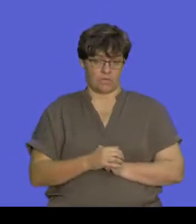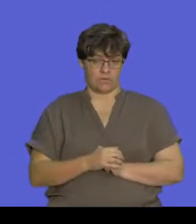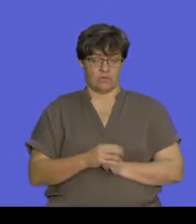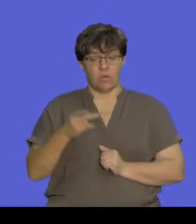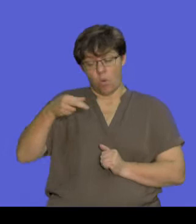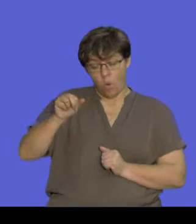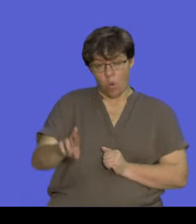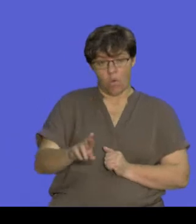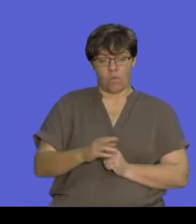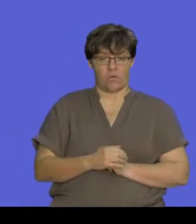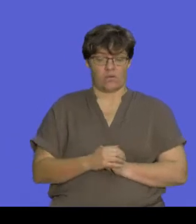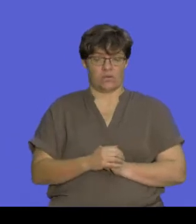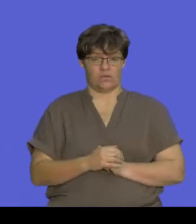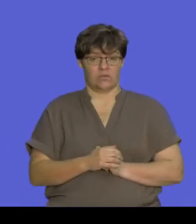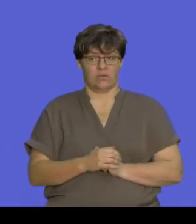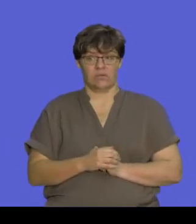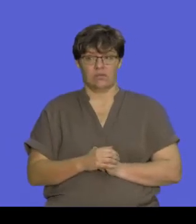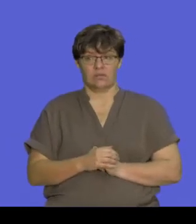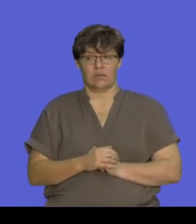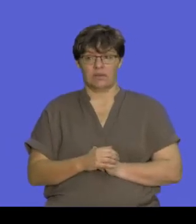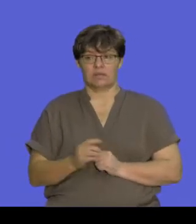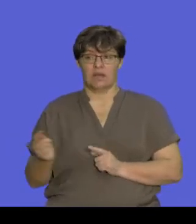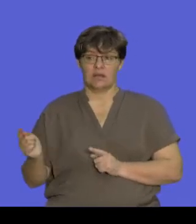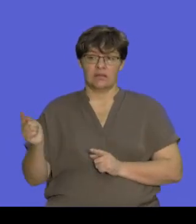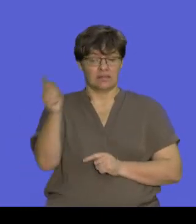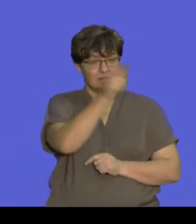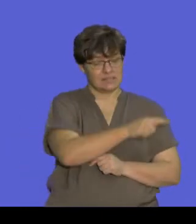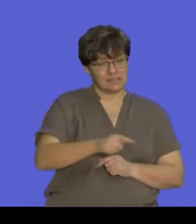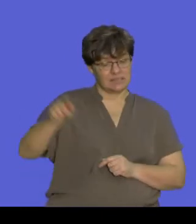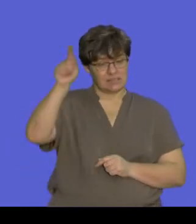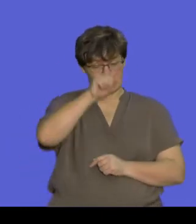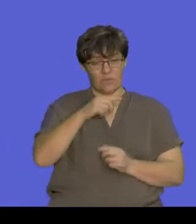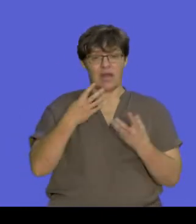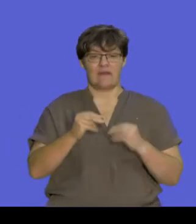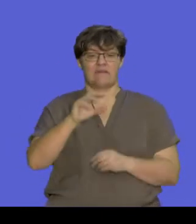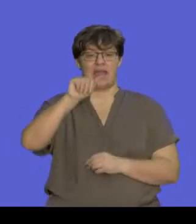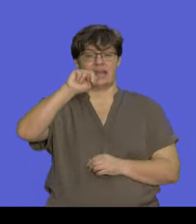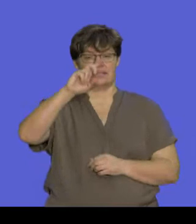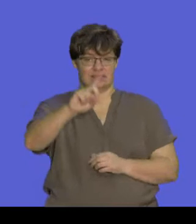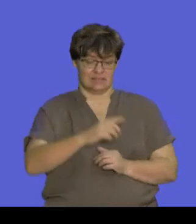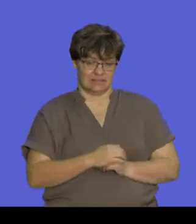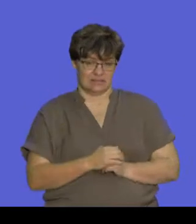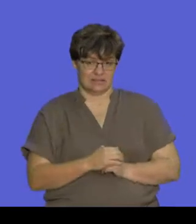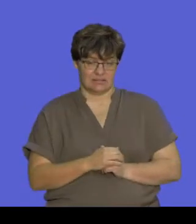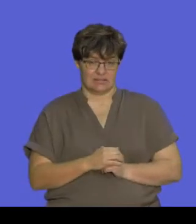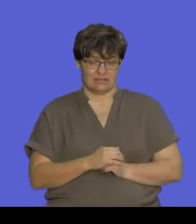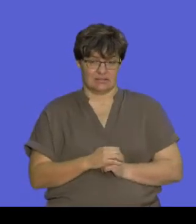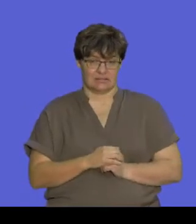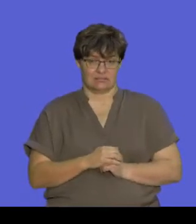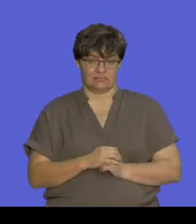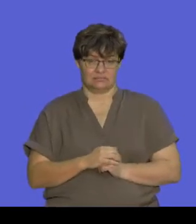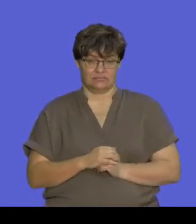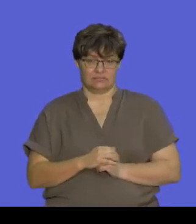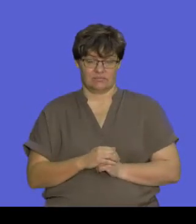all. But along this way, we're going to get and. Okay? And so we